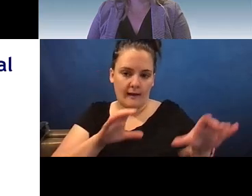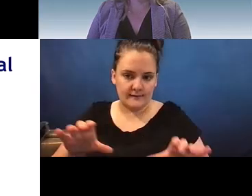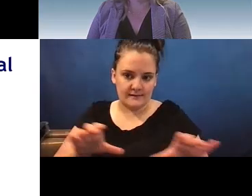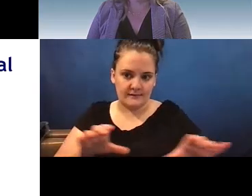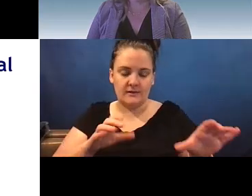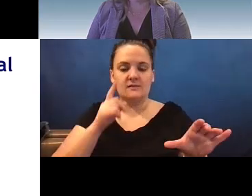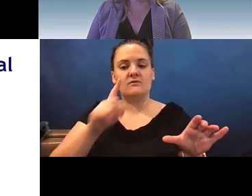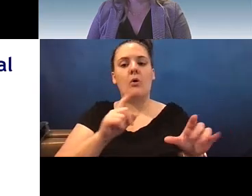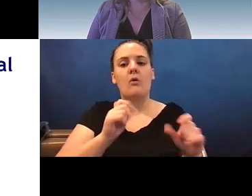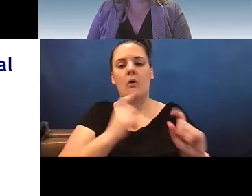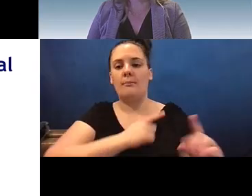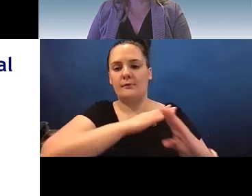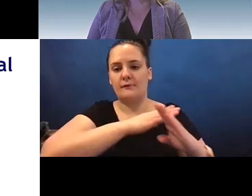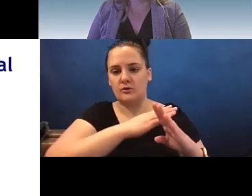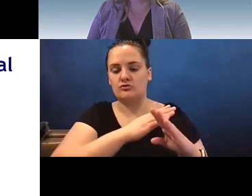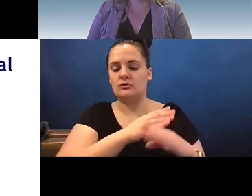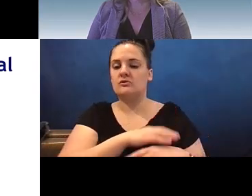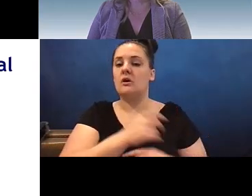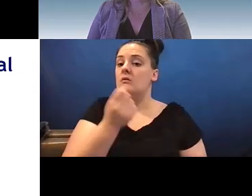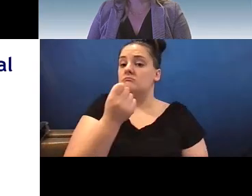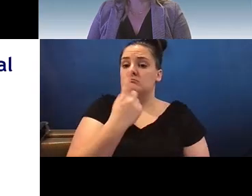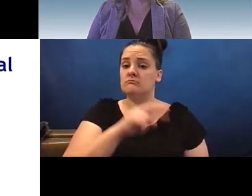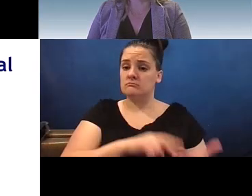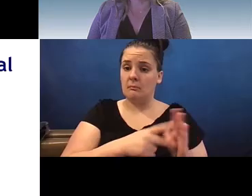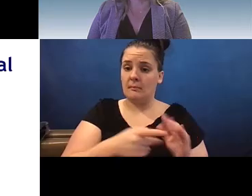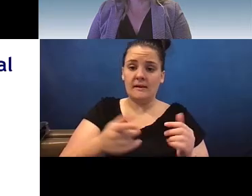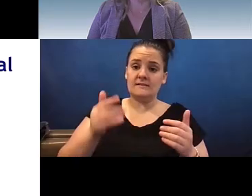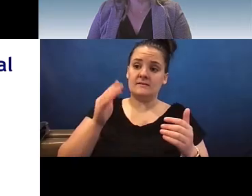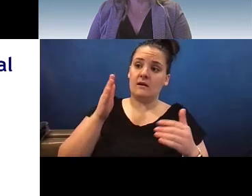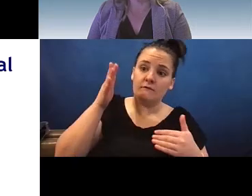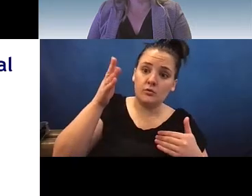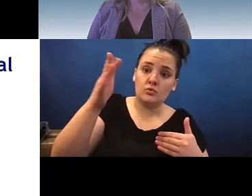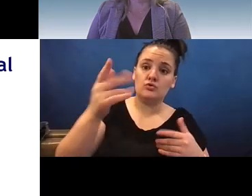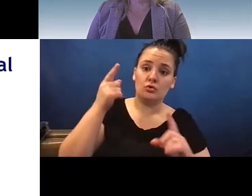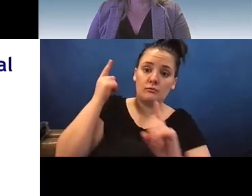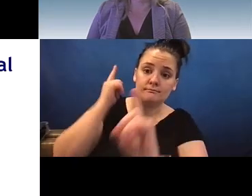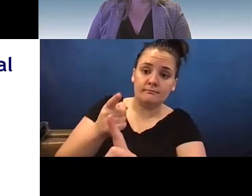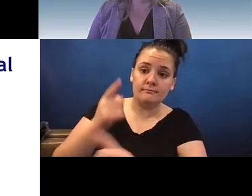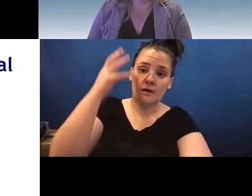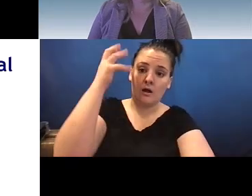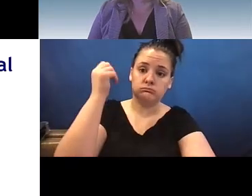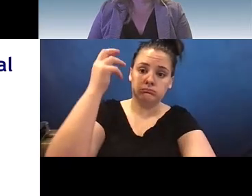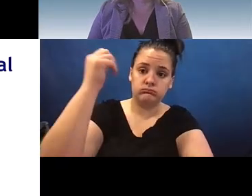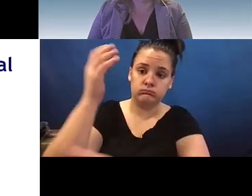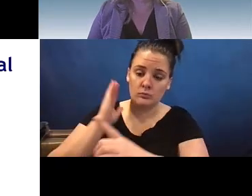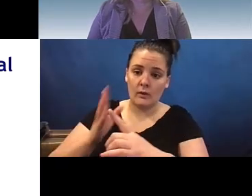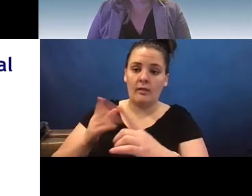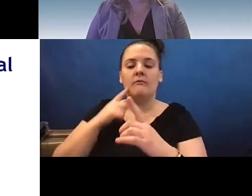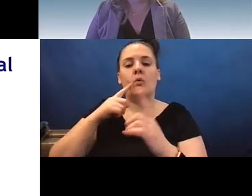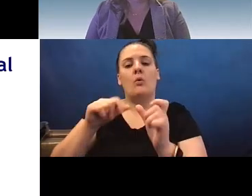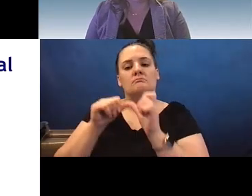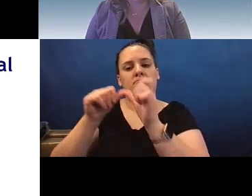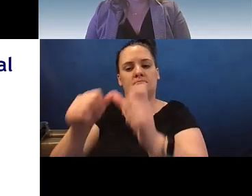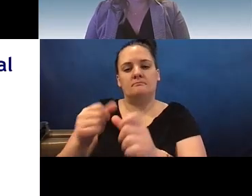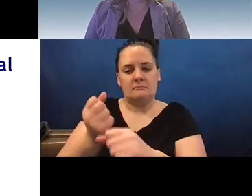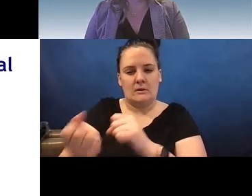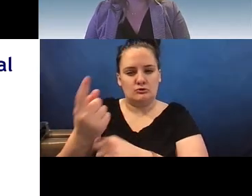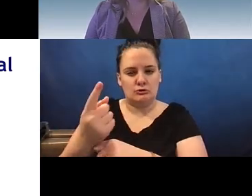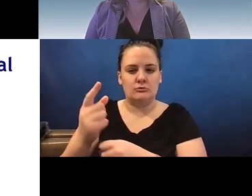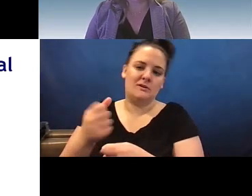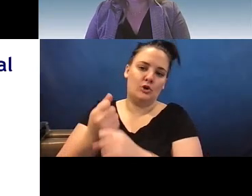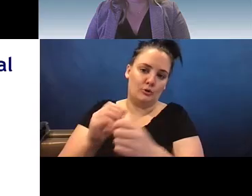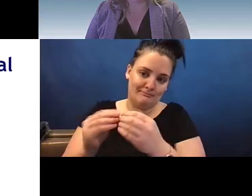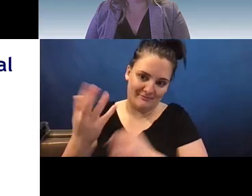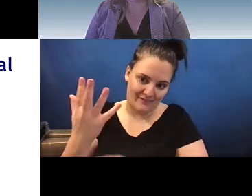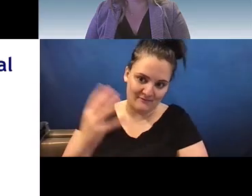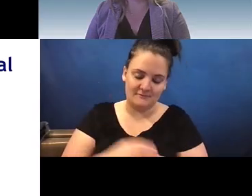interventions and are on track to meet future milestones as the program continues in year 5.